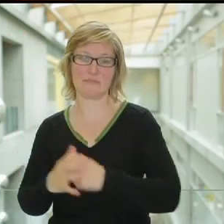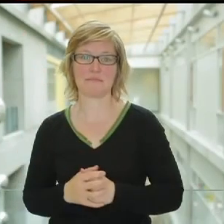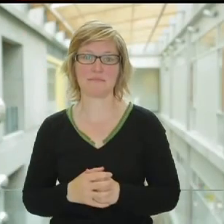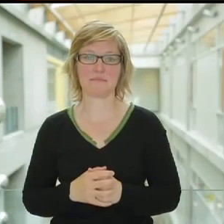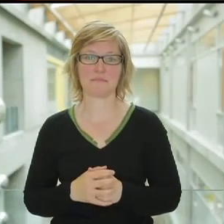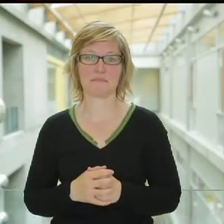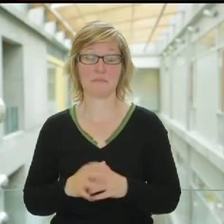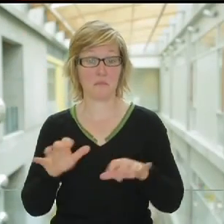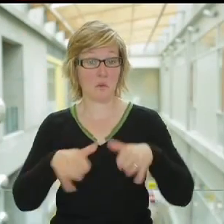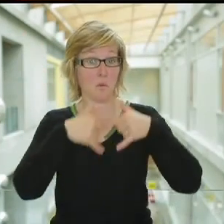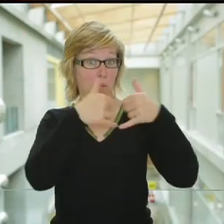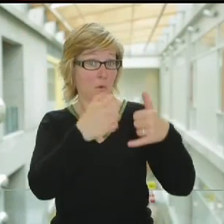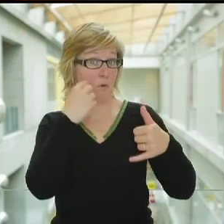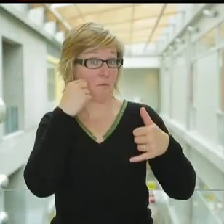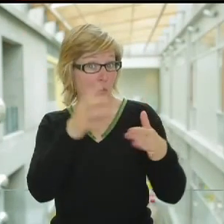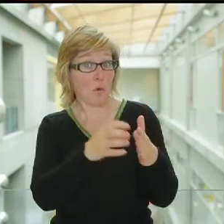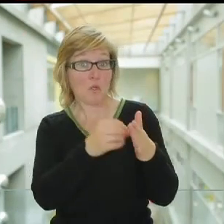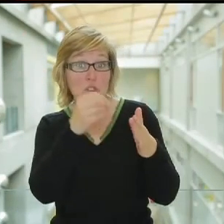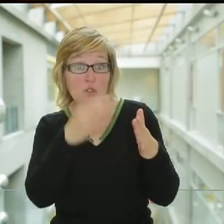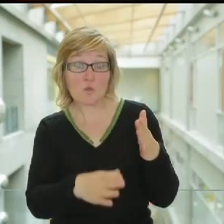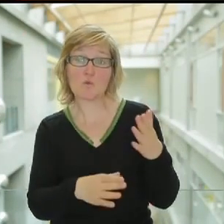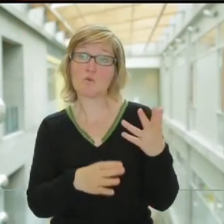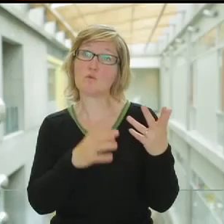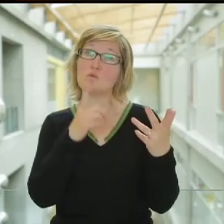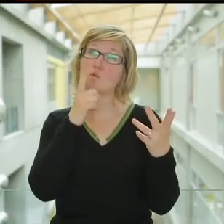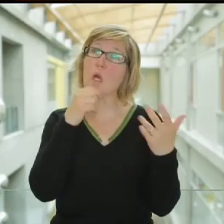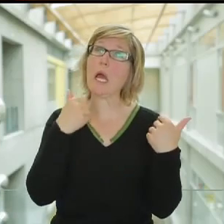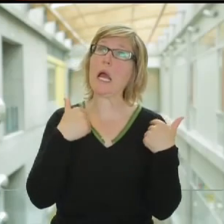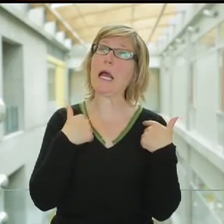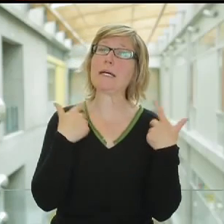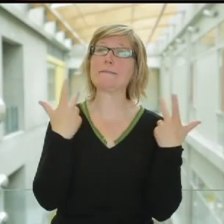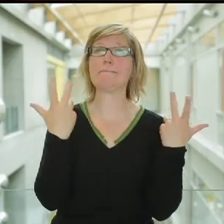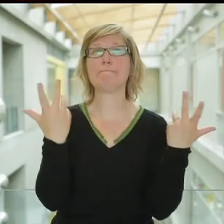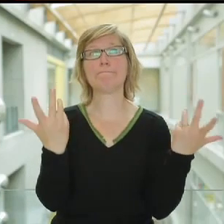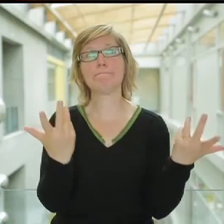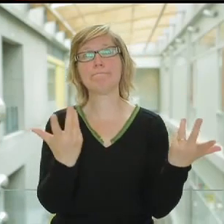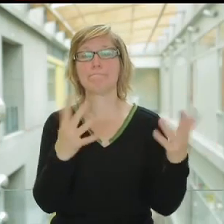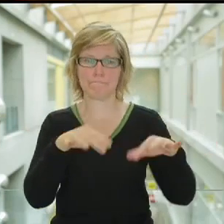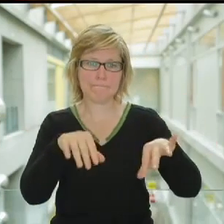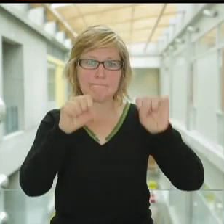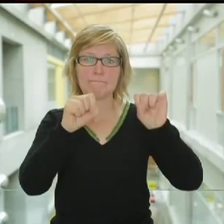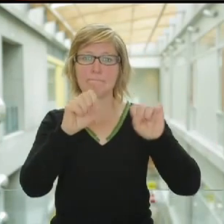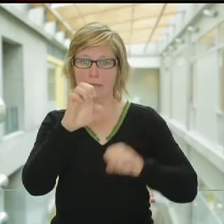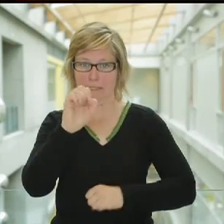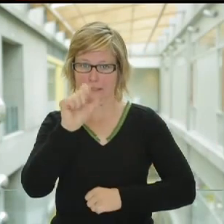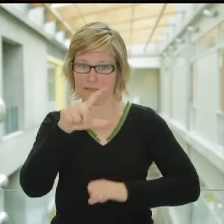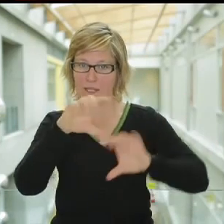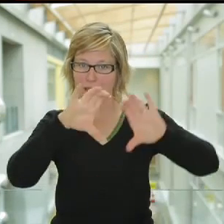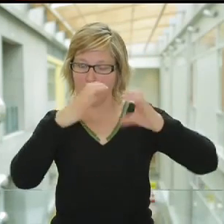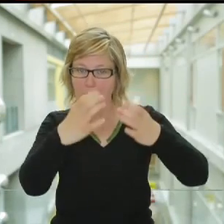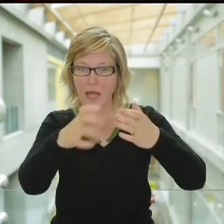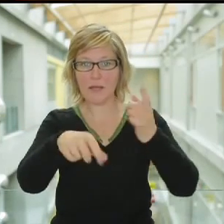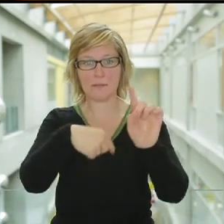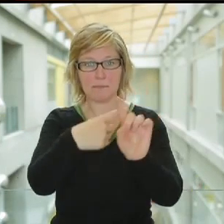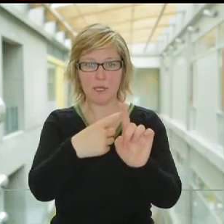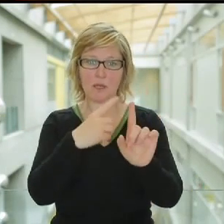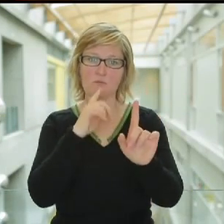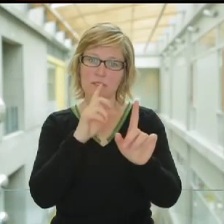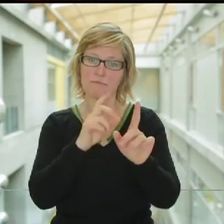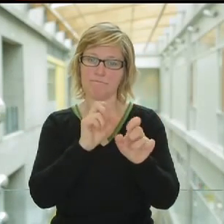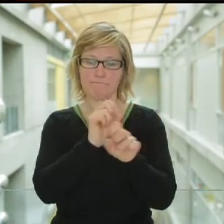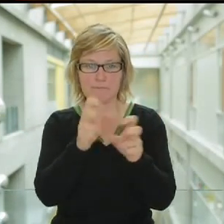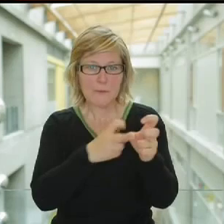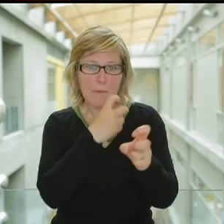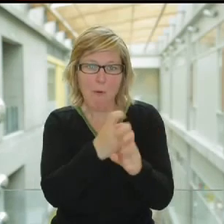a student who has made tremendous effort and progress in the study of English under